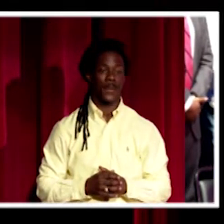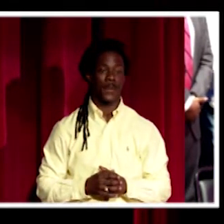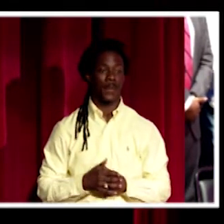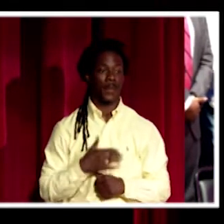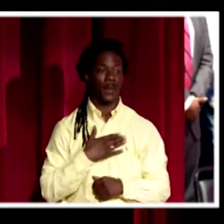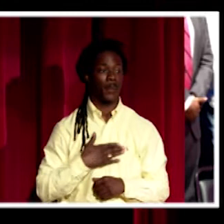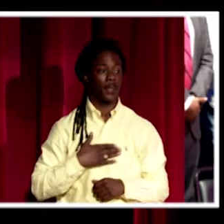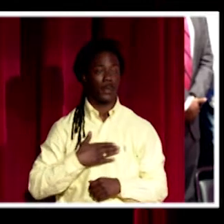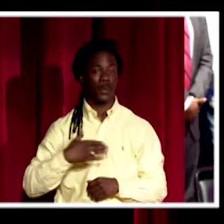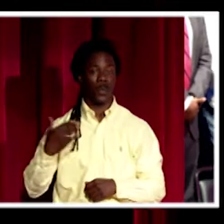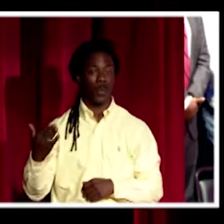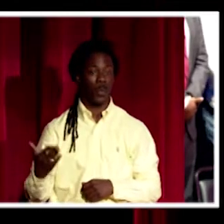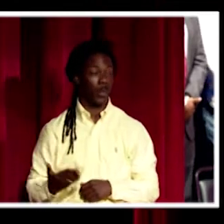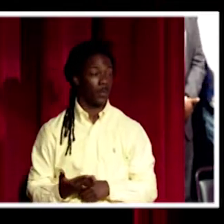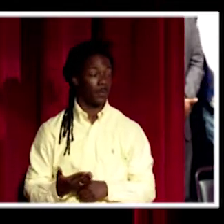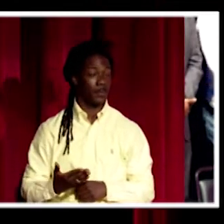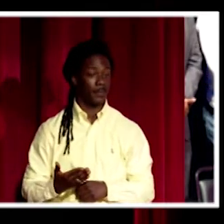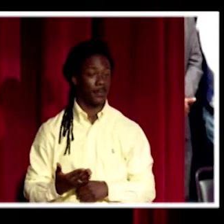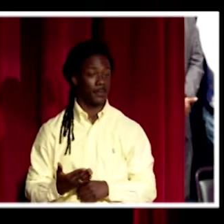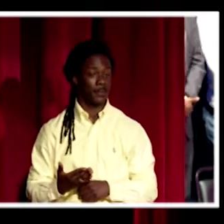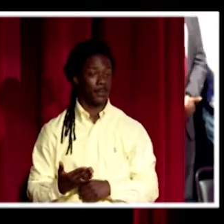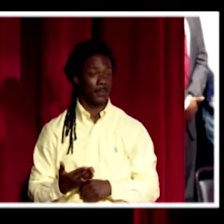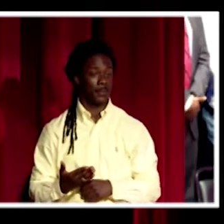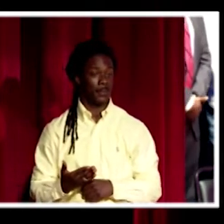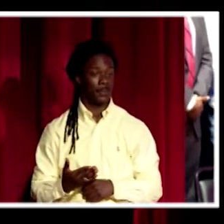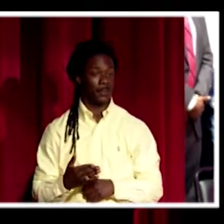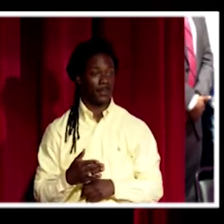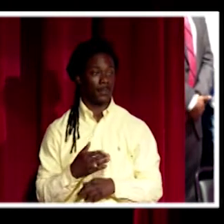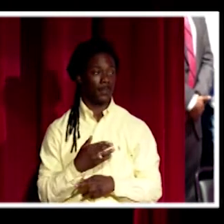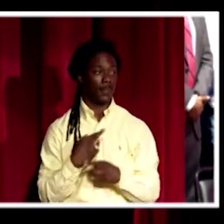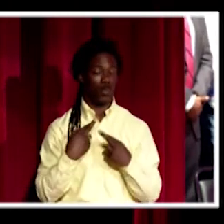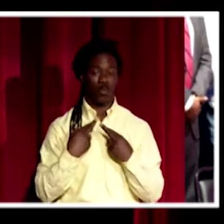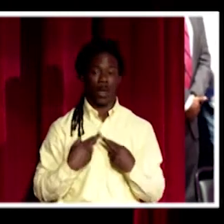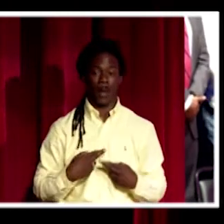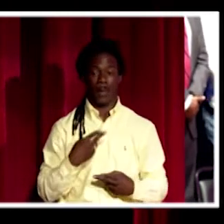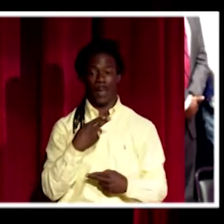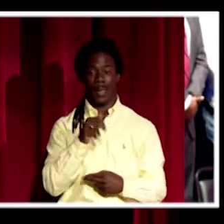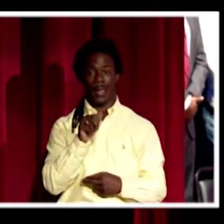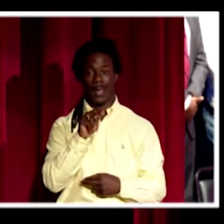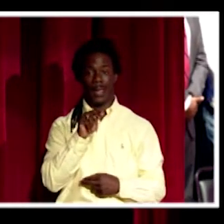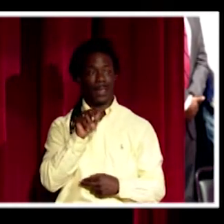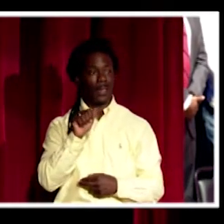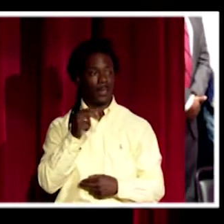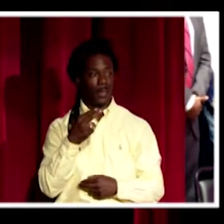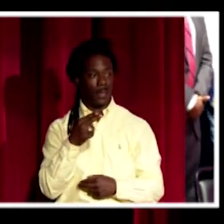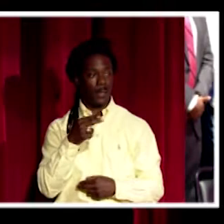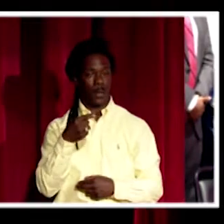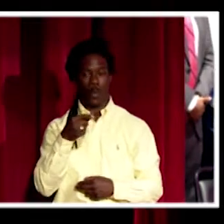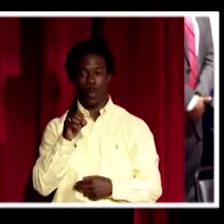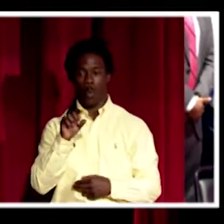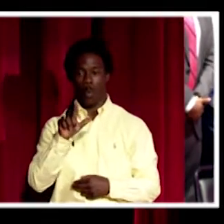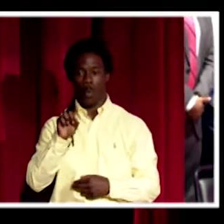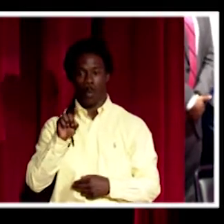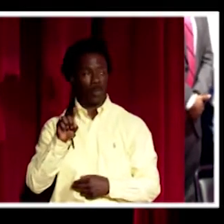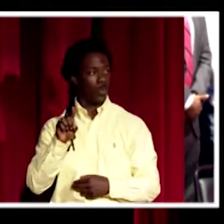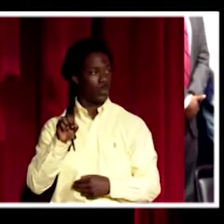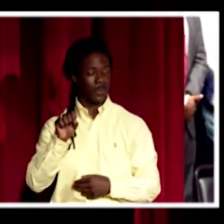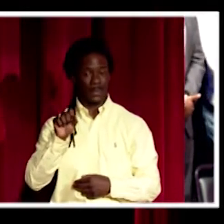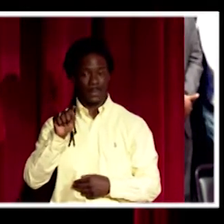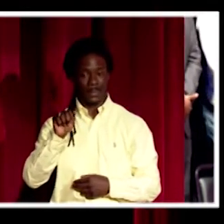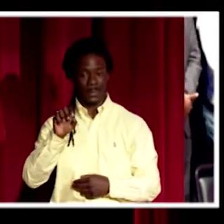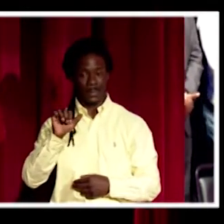Please welcome to the stage Rabbi Hannah Goldstein from Temple